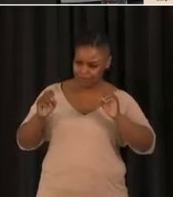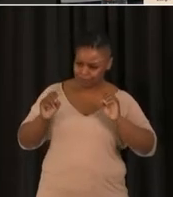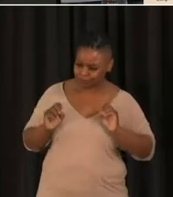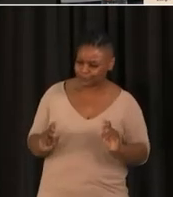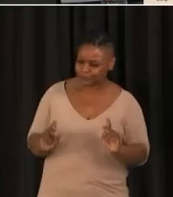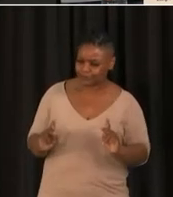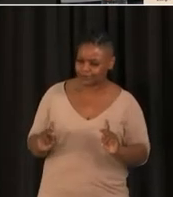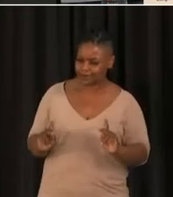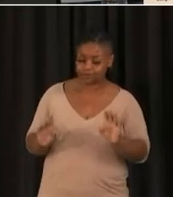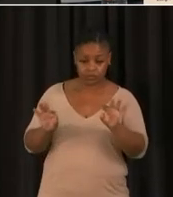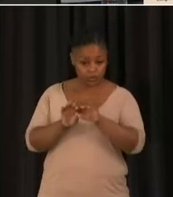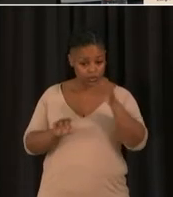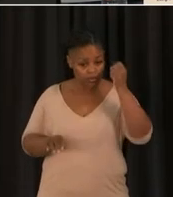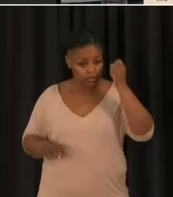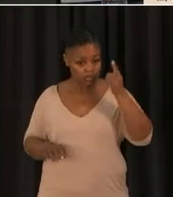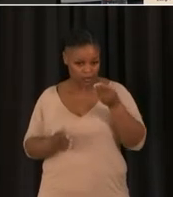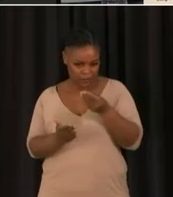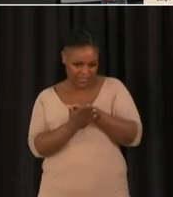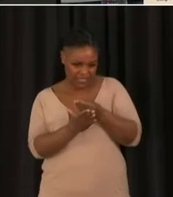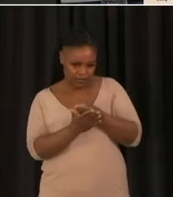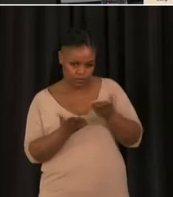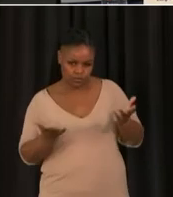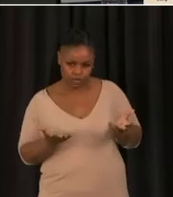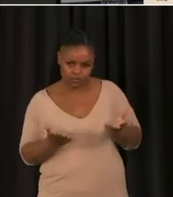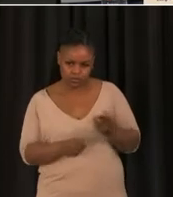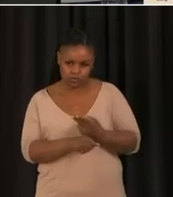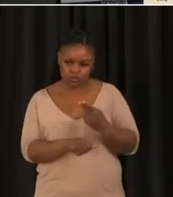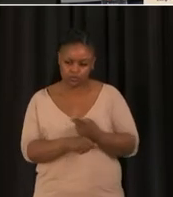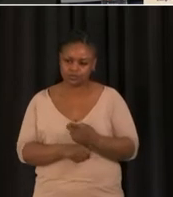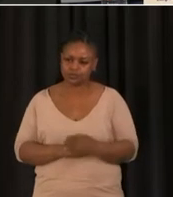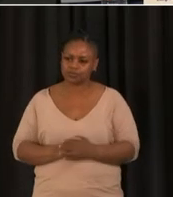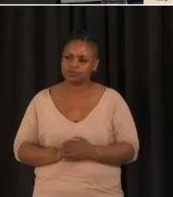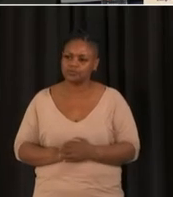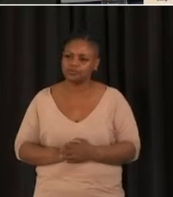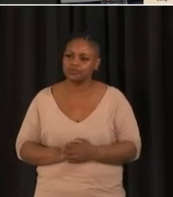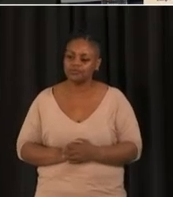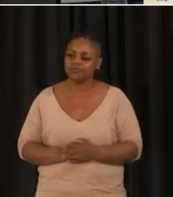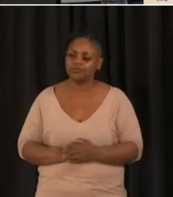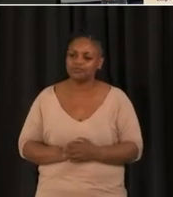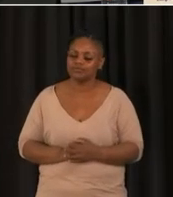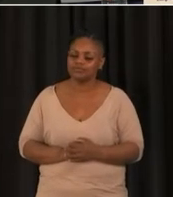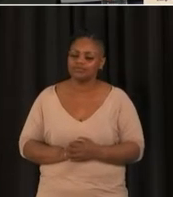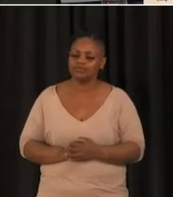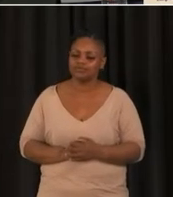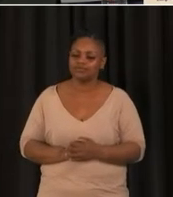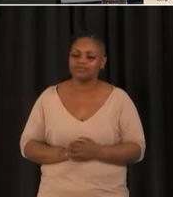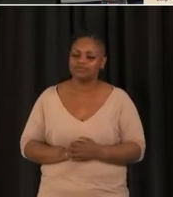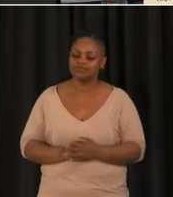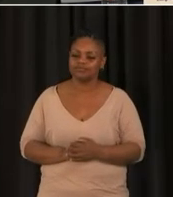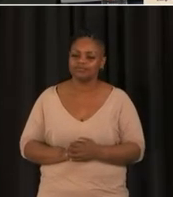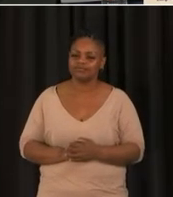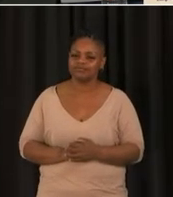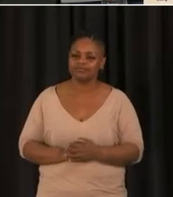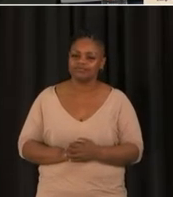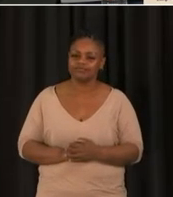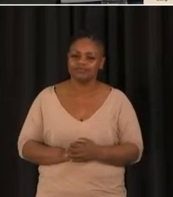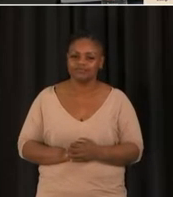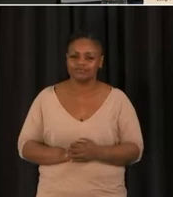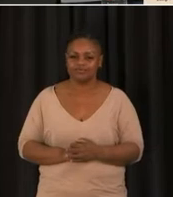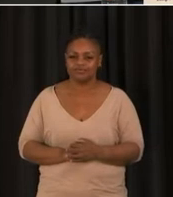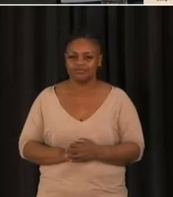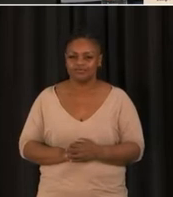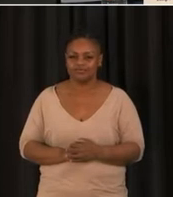to all of the issues that we have seen coming up in the community as it relates to personal finance and how people